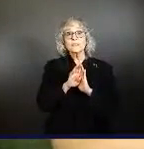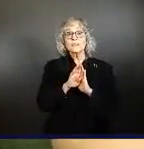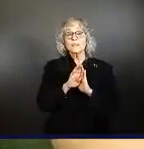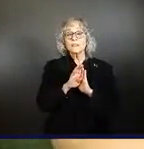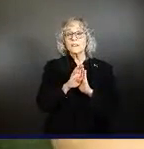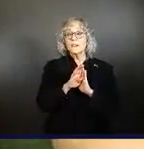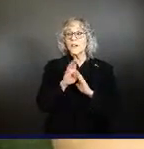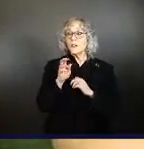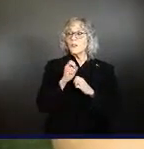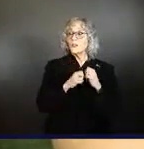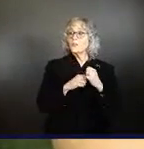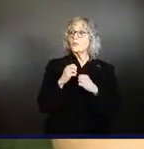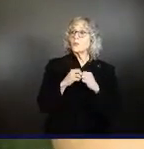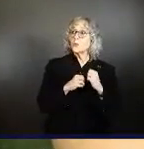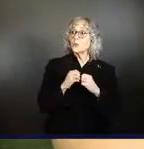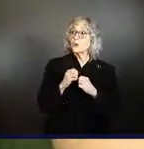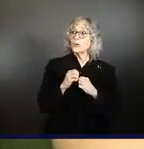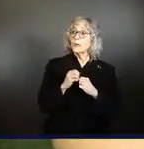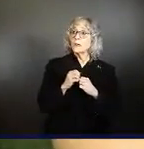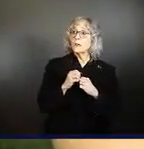The structure